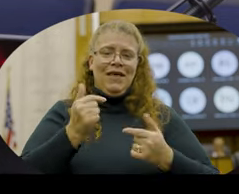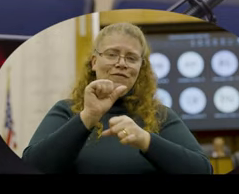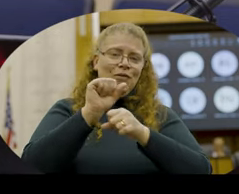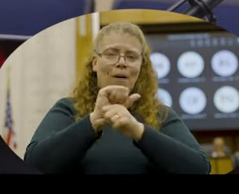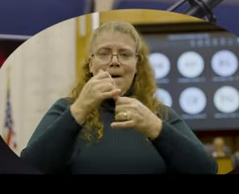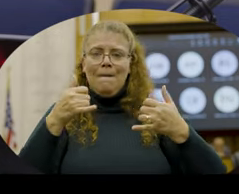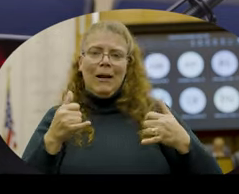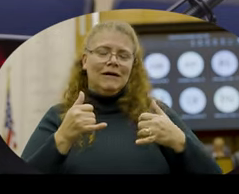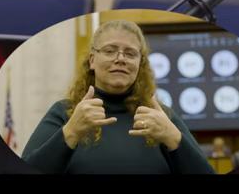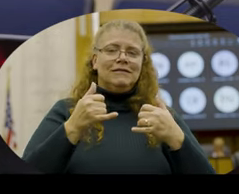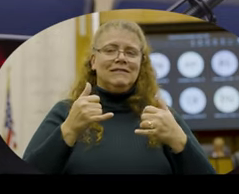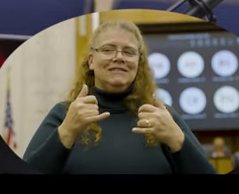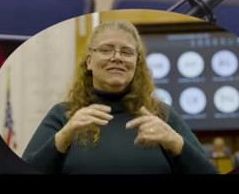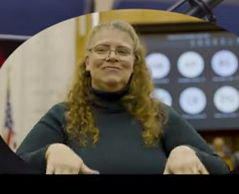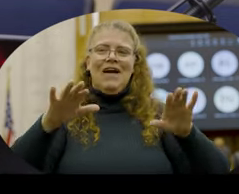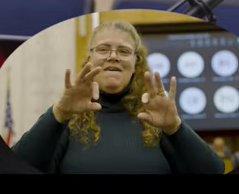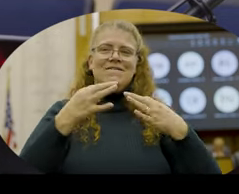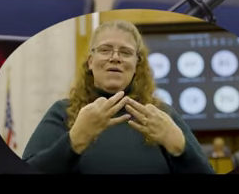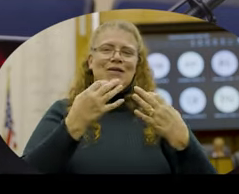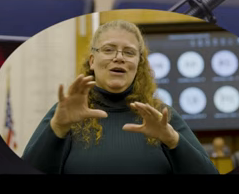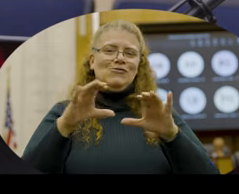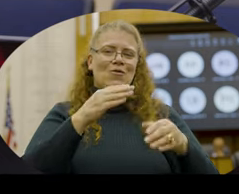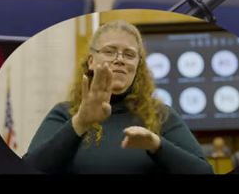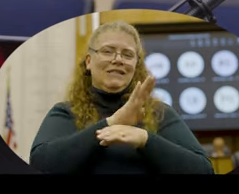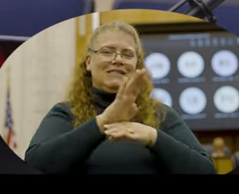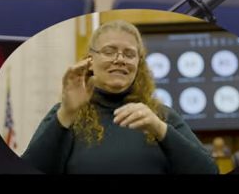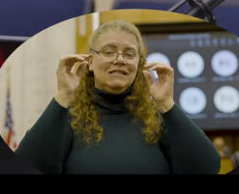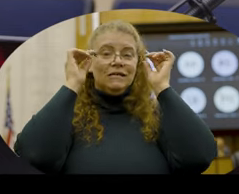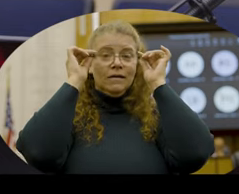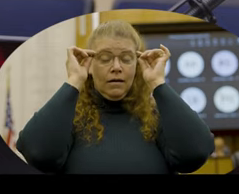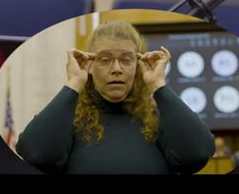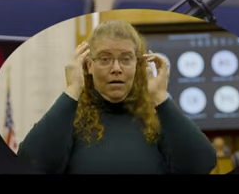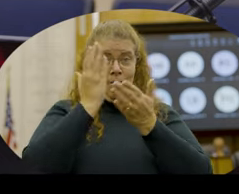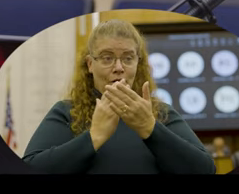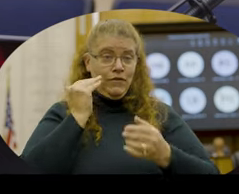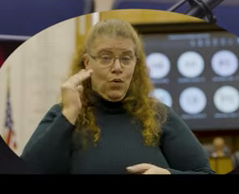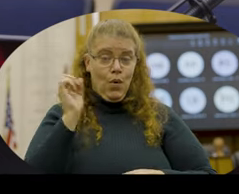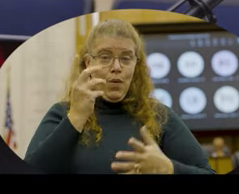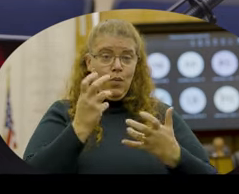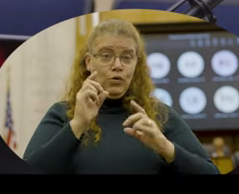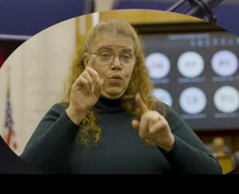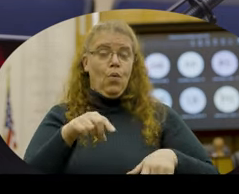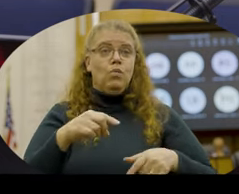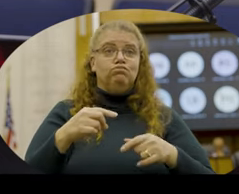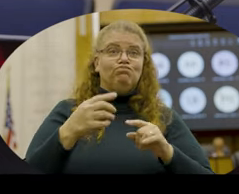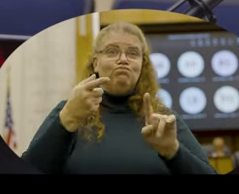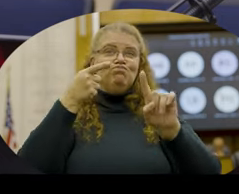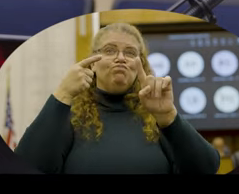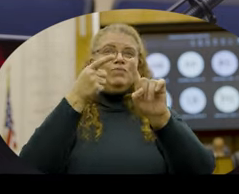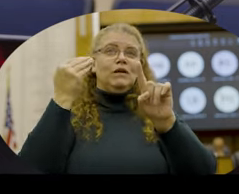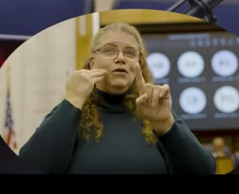Vincent and Irona Clark Moore in the Office of Equitable Transit and Mobility, these dollars will allow us to continue to make